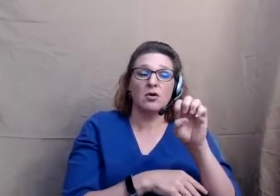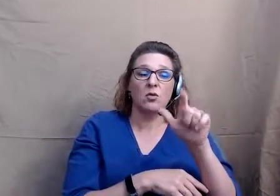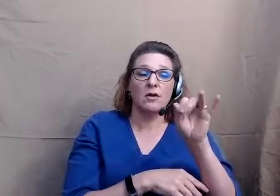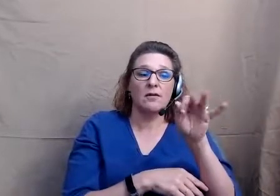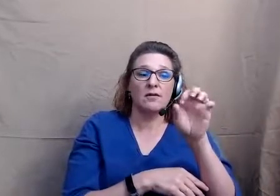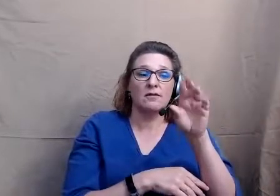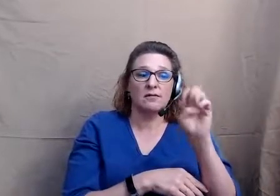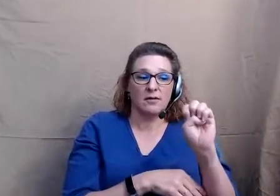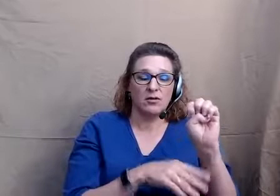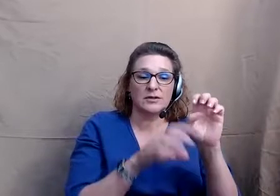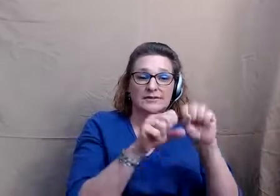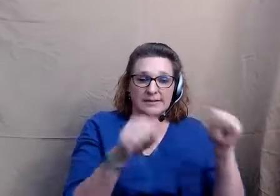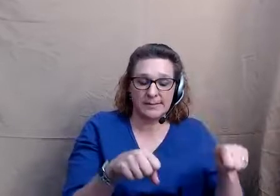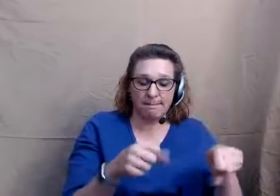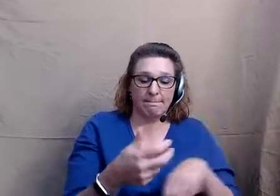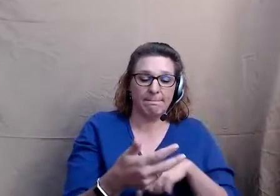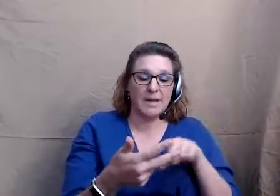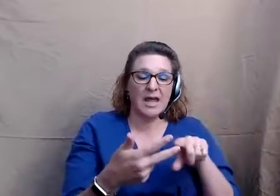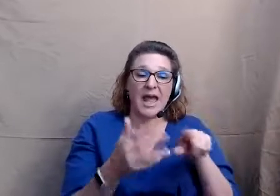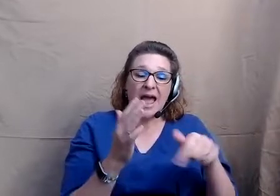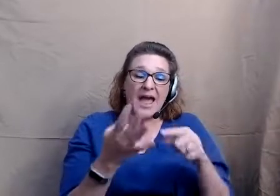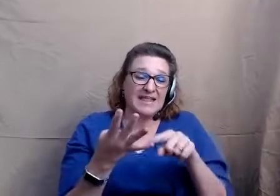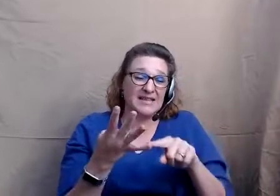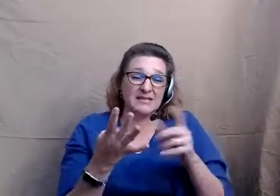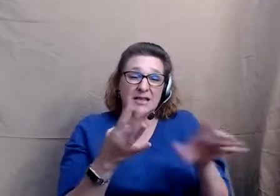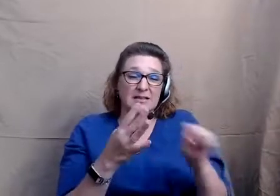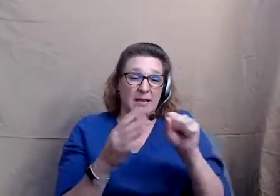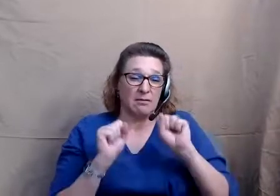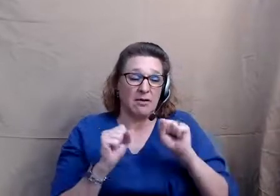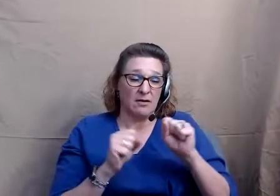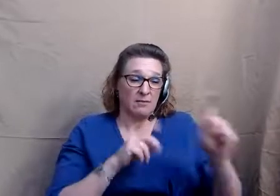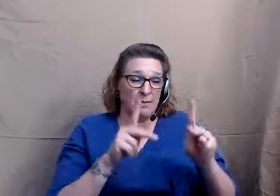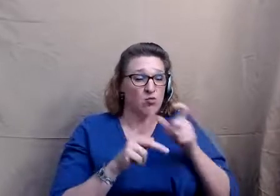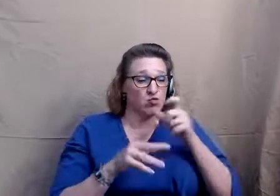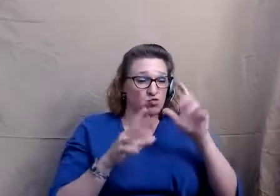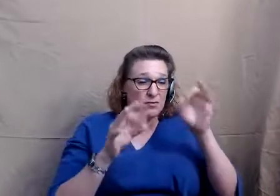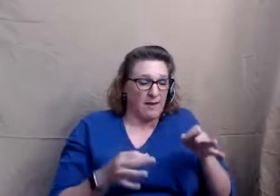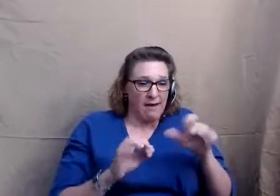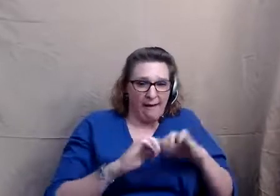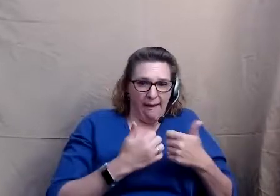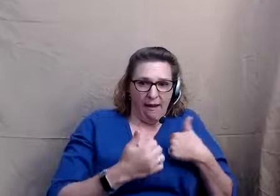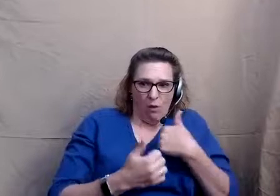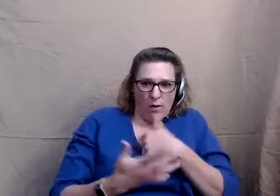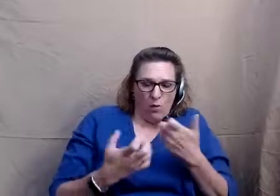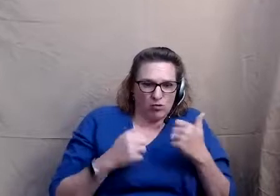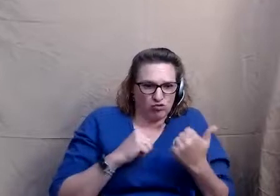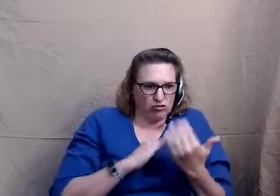mandatory policies take from people the ability to determine how they want to address the violence in their